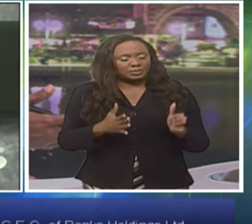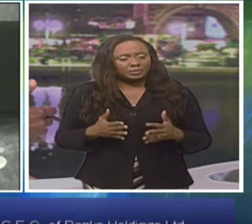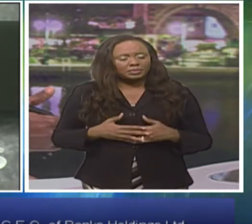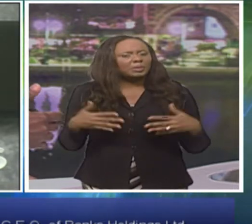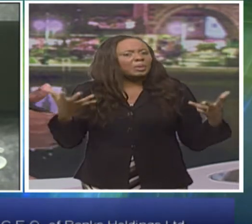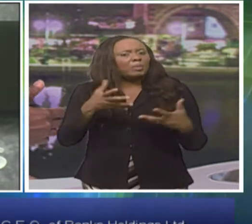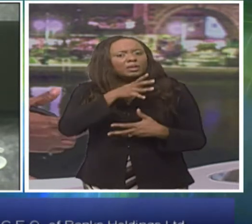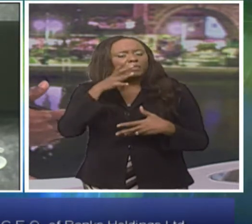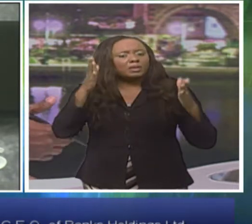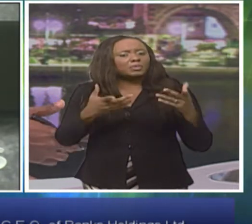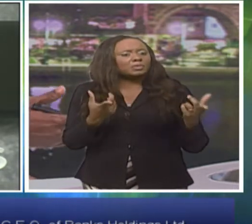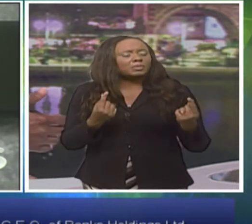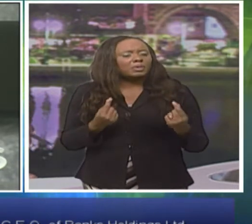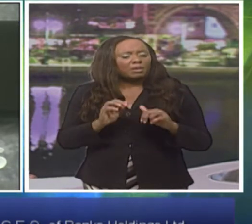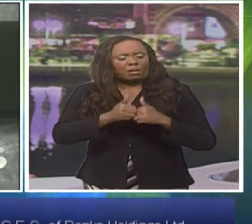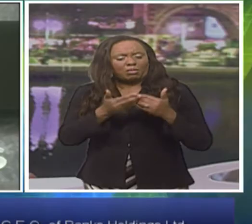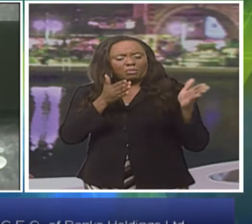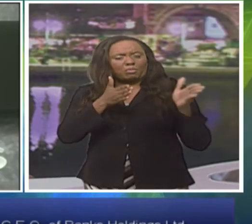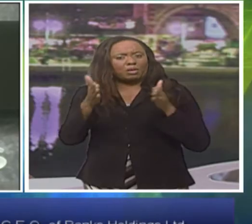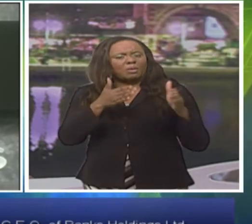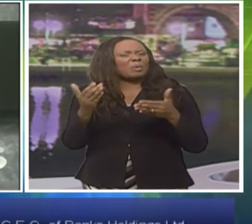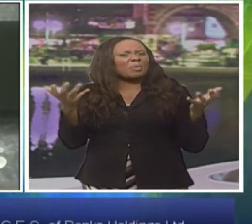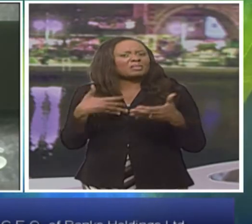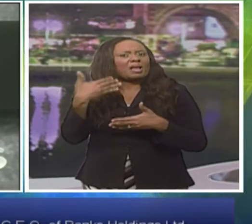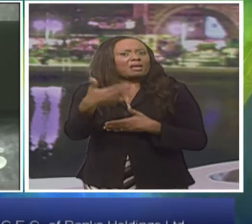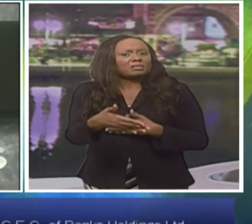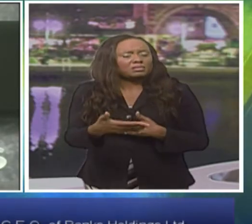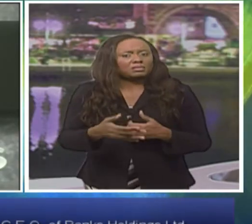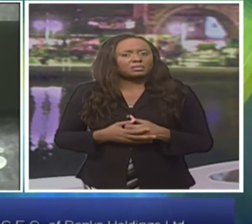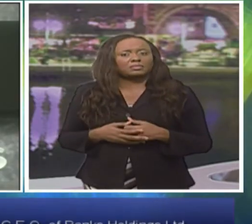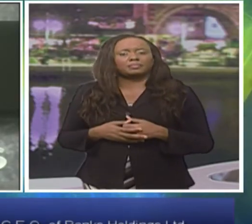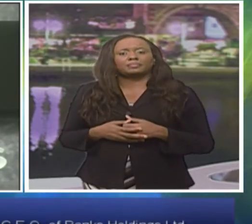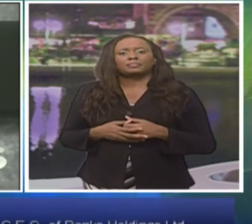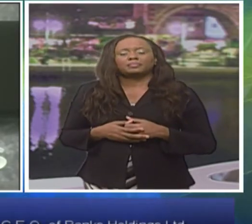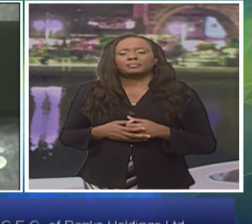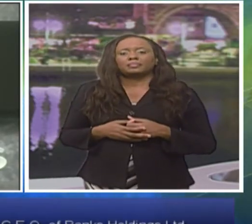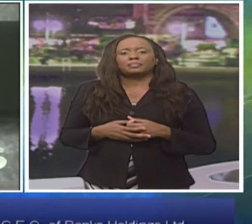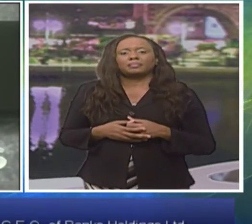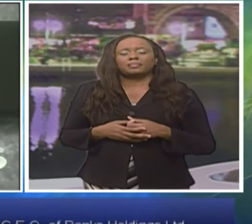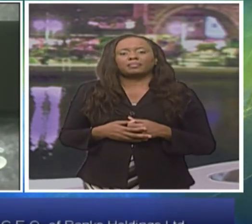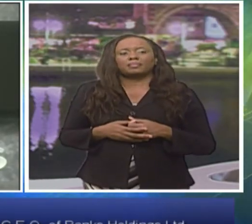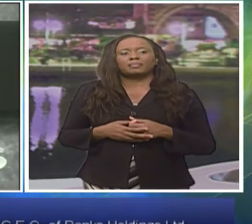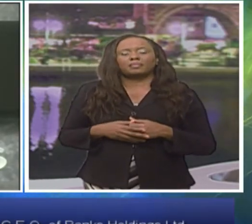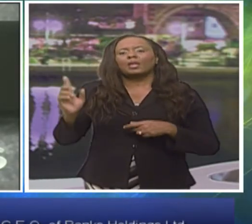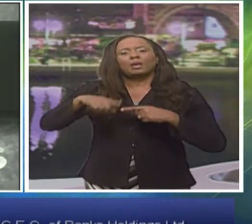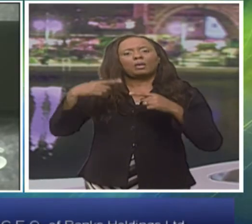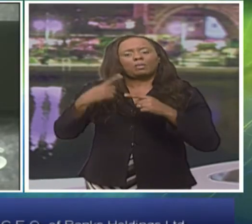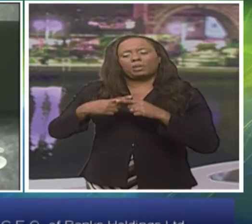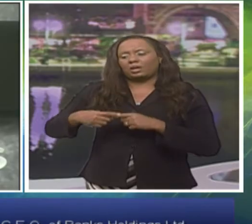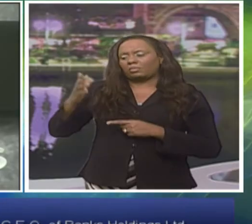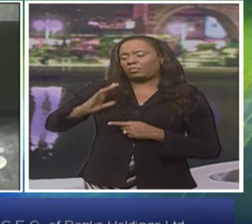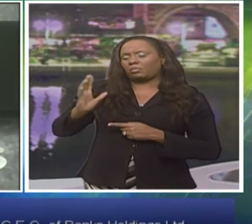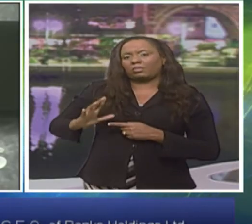are they doing? How have they been preparing for this? What happens next in terms of Well, they started actually shortly after the proposal was announced by the